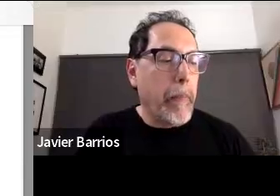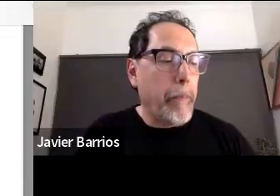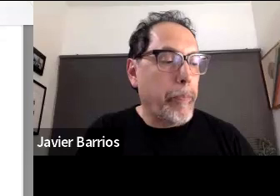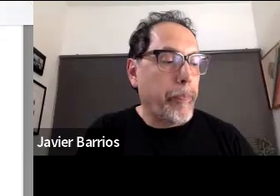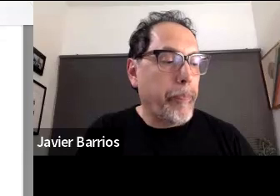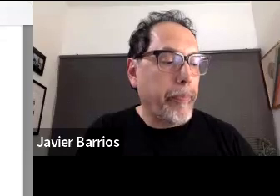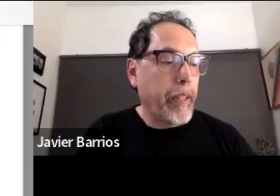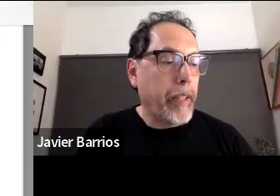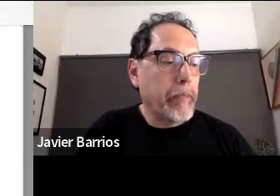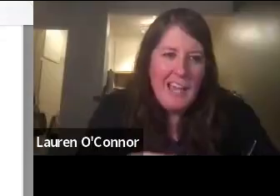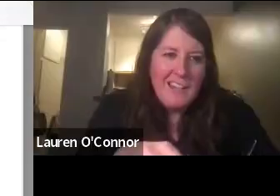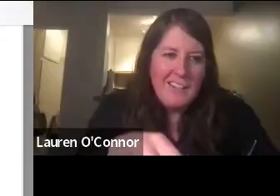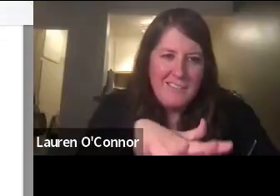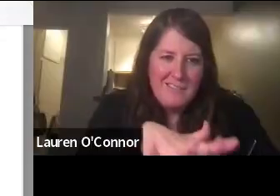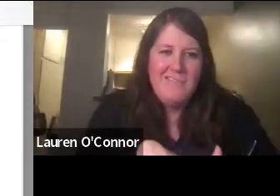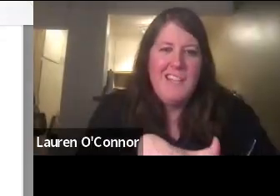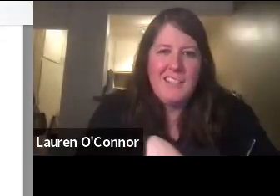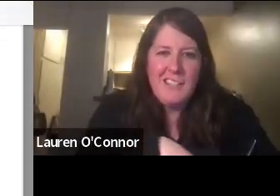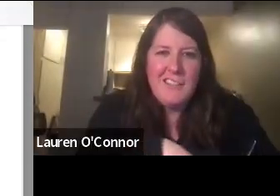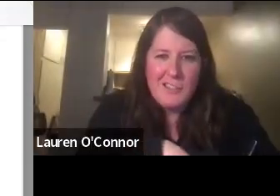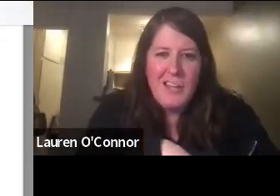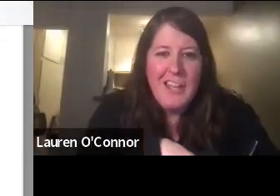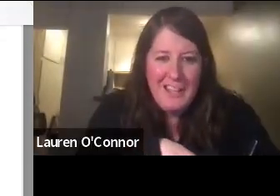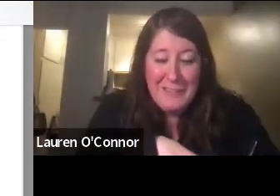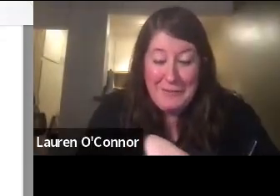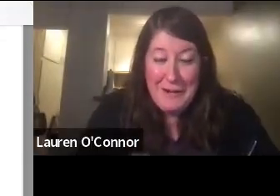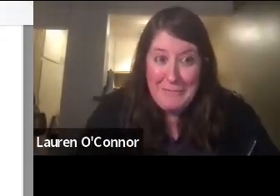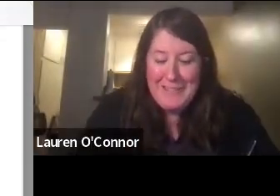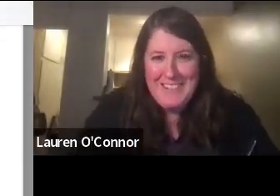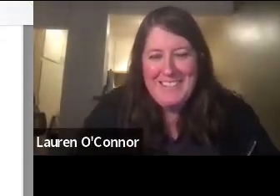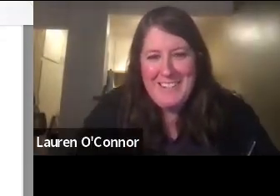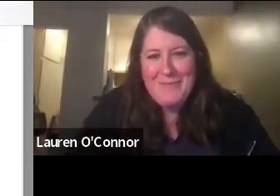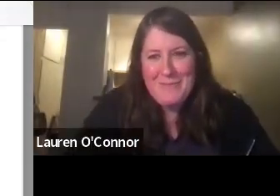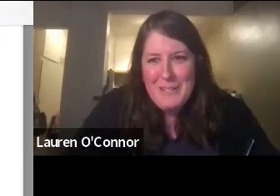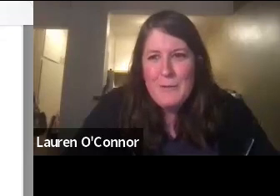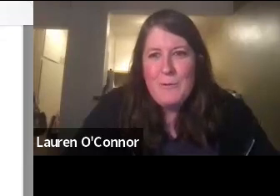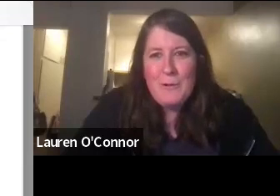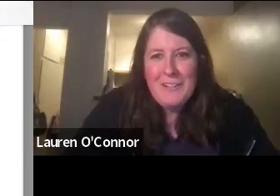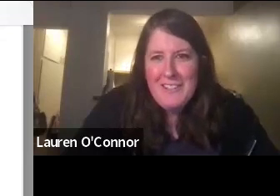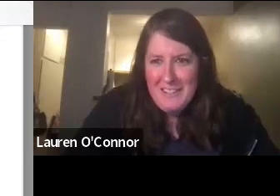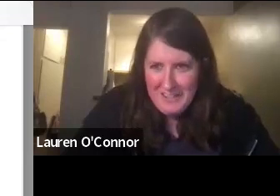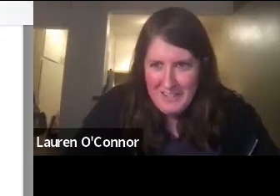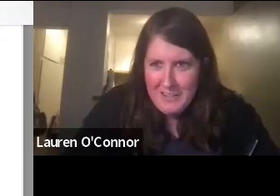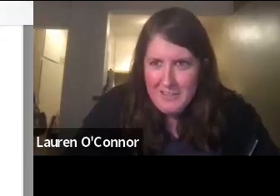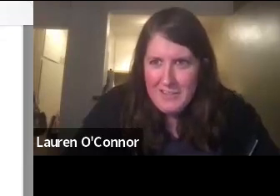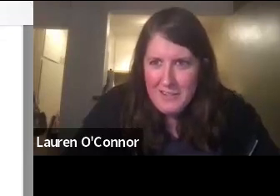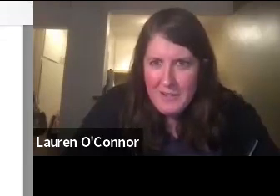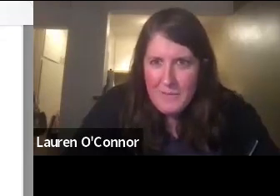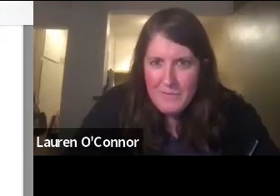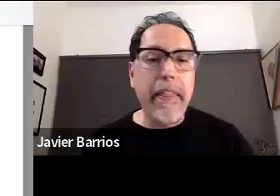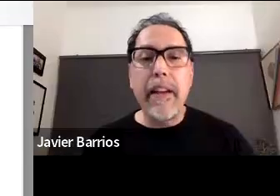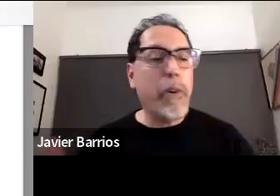It tears me up even just looking at it, like in the script. Like, whew. Yeah.